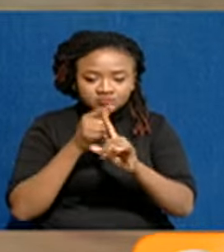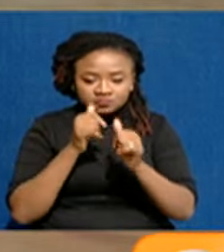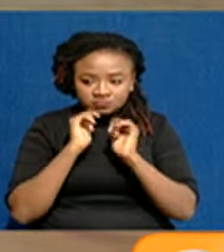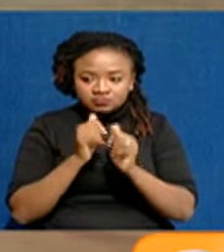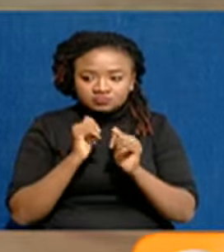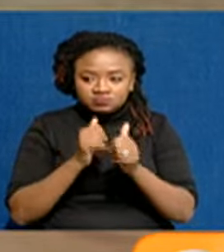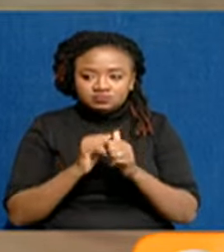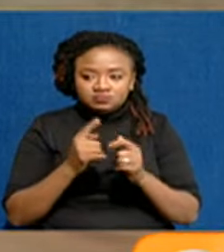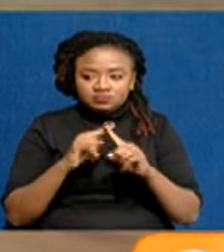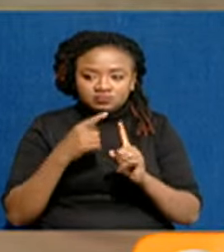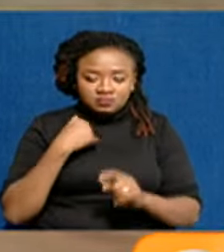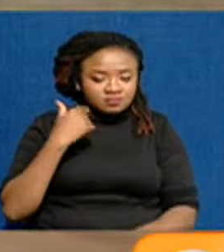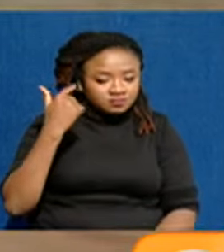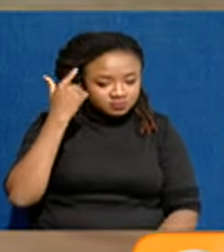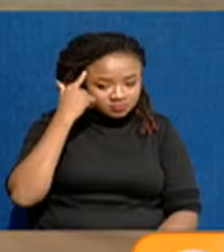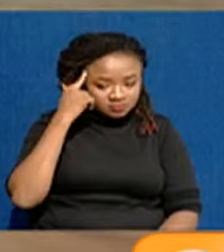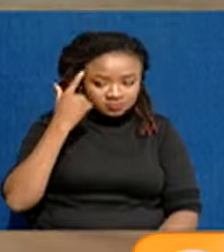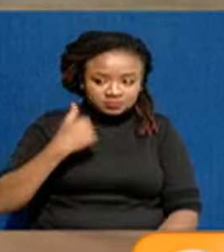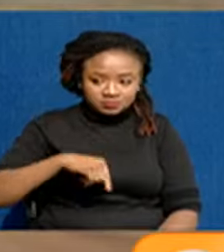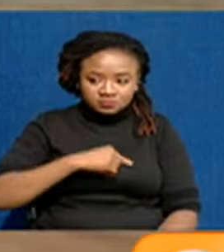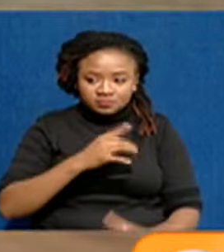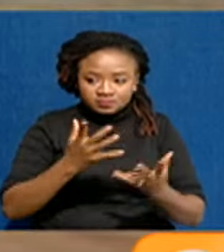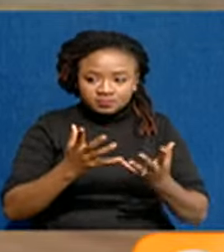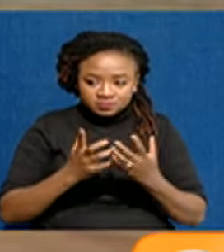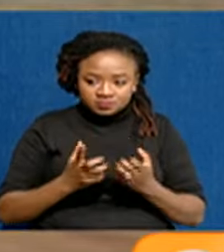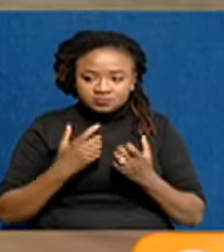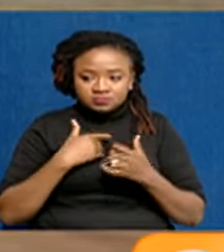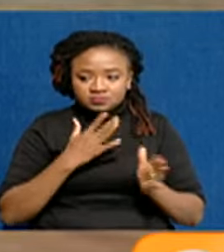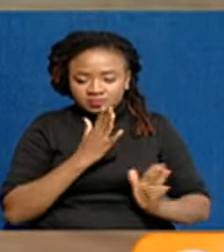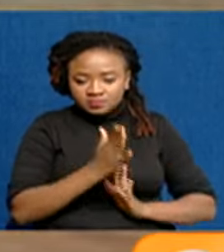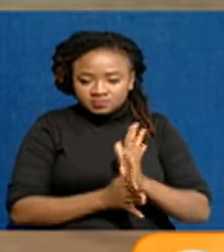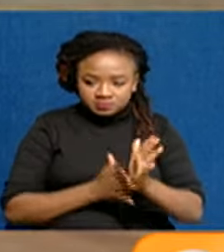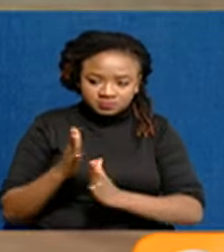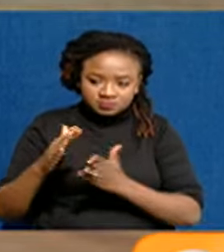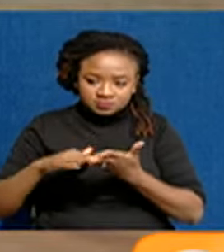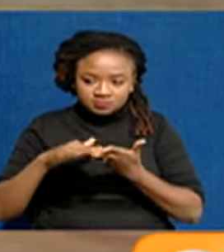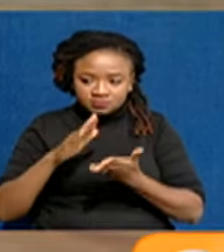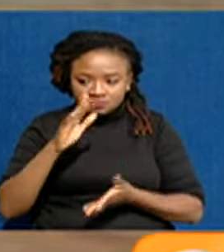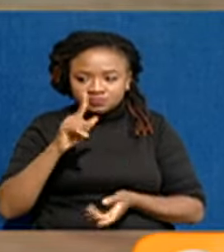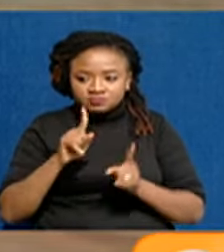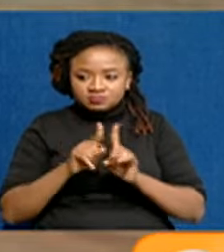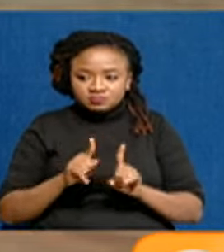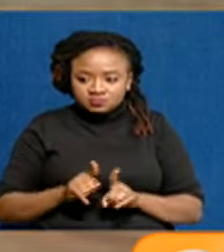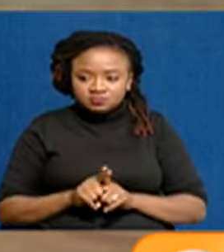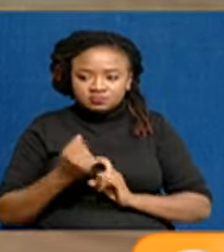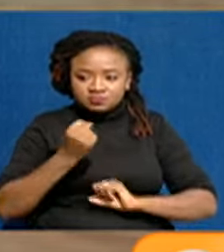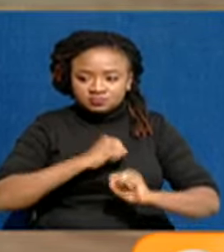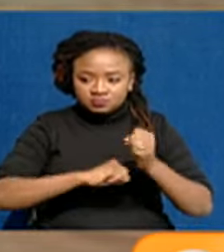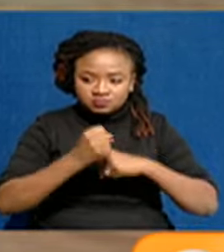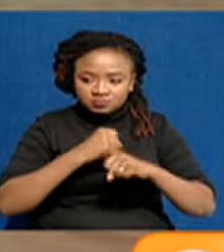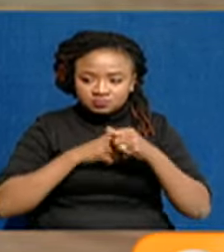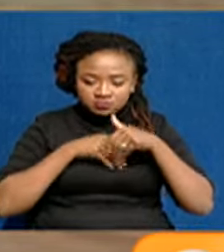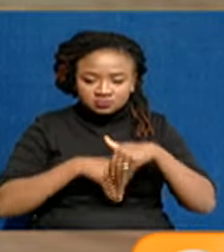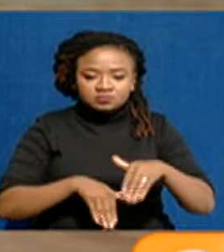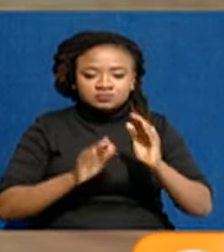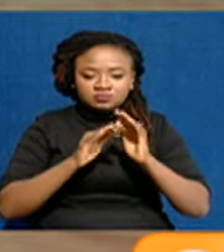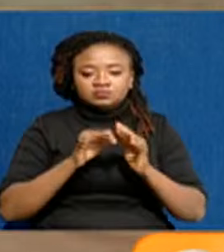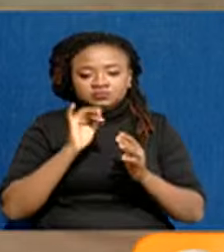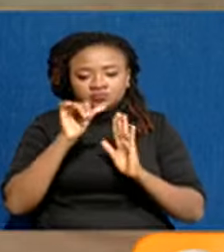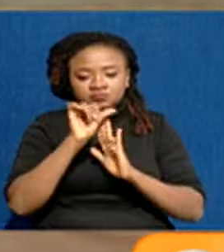think we still need to make a lot of strides in adapting and believing and acting as per the credible forecast